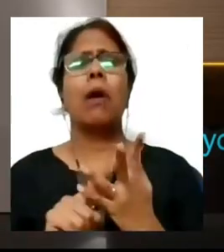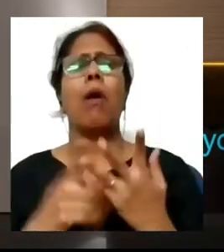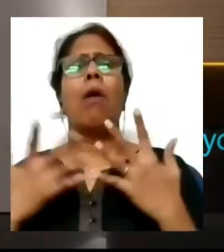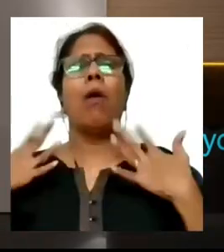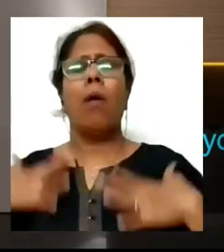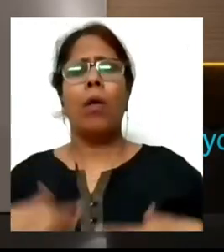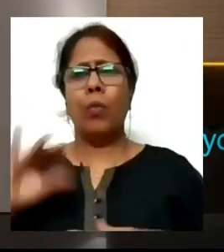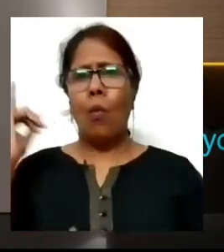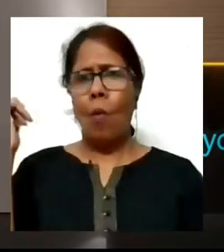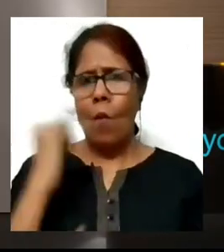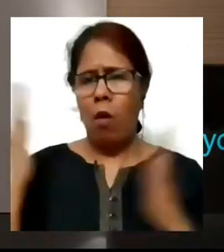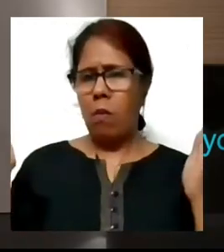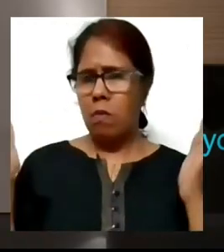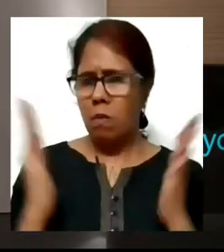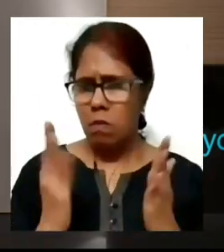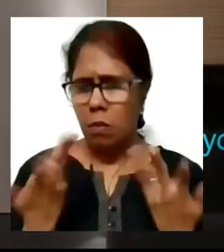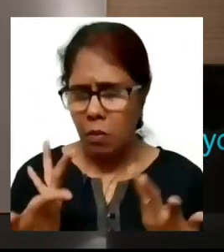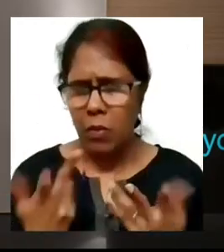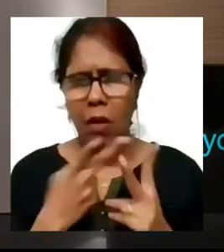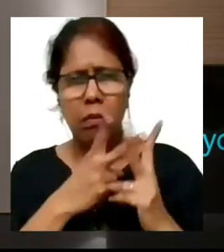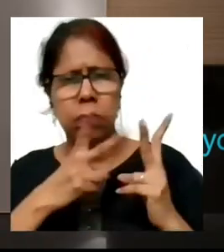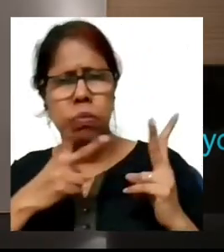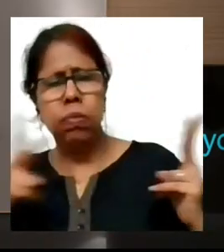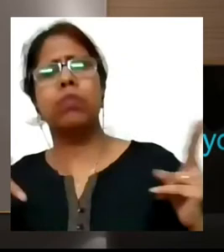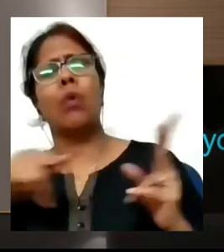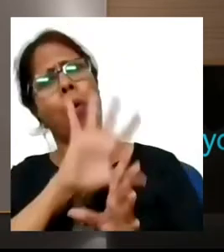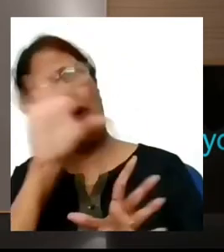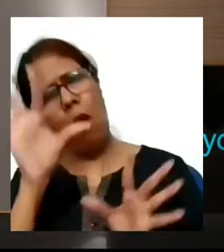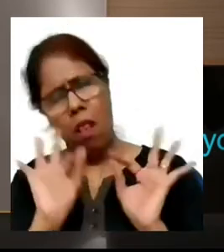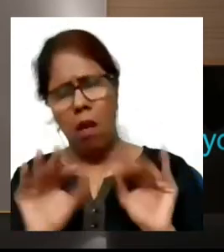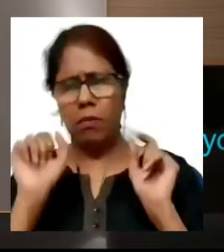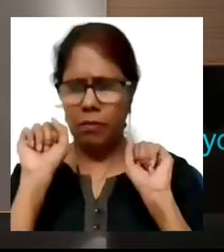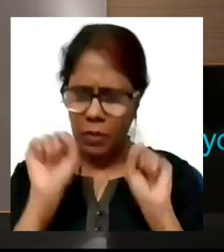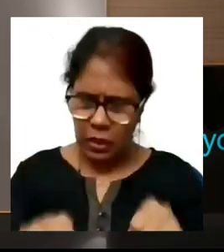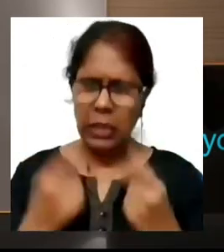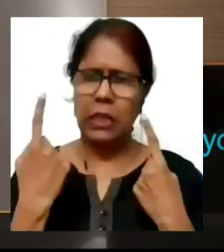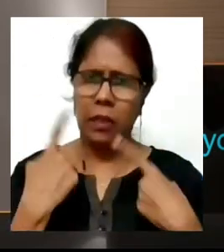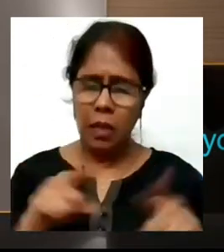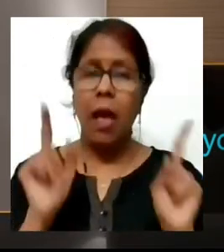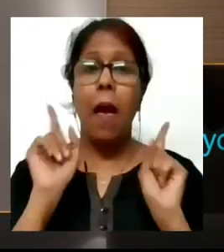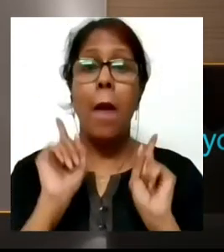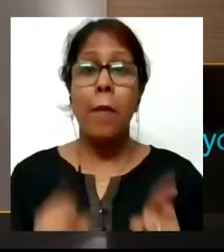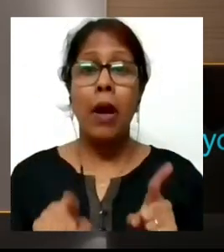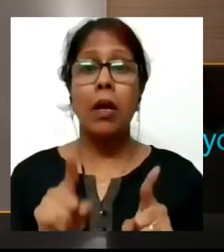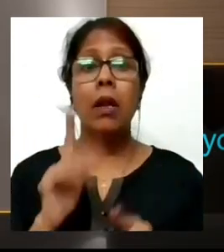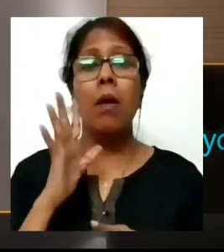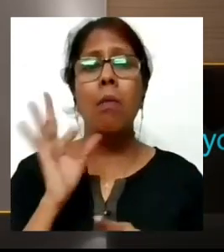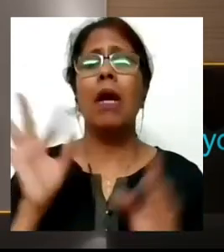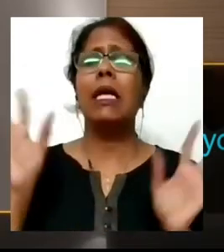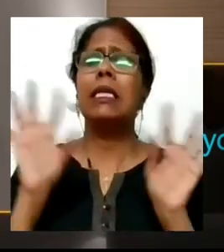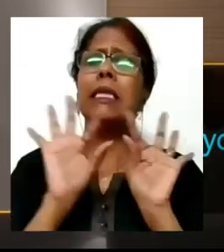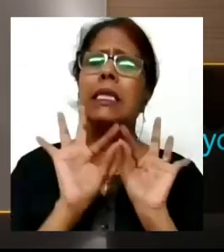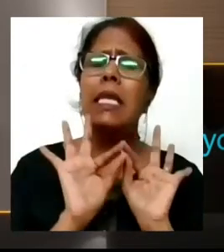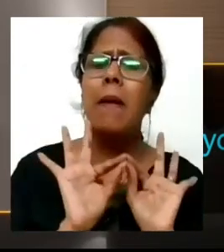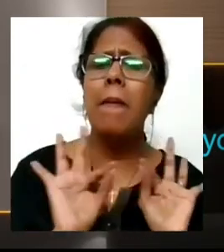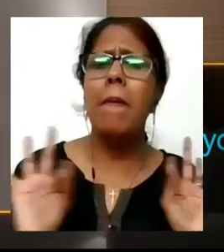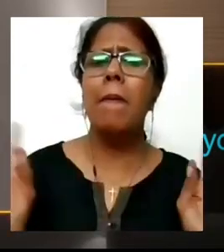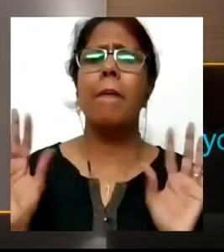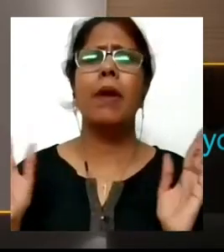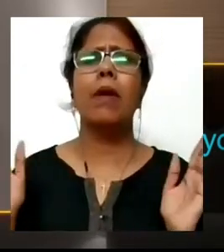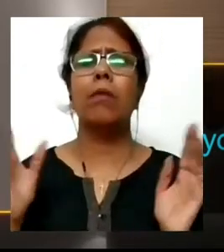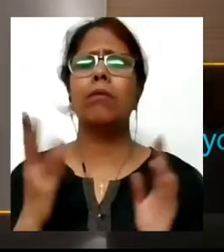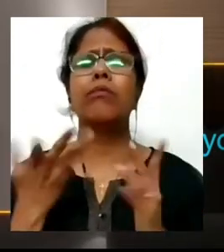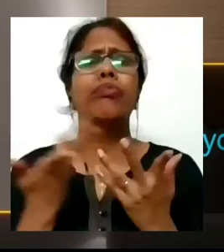loss? All of this is true. But if we have to really simplify this for ourselves,